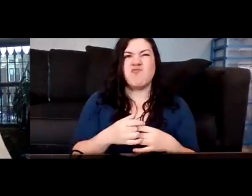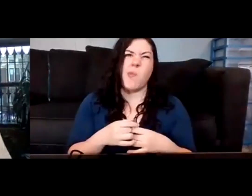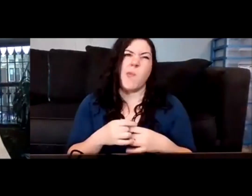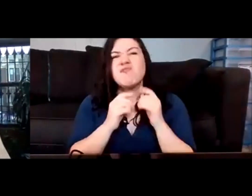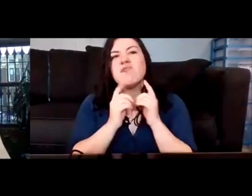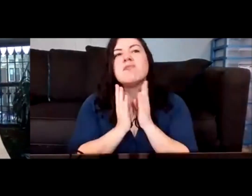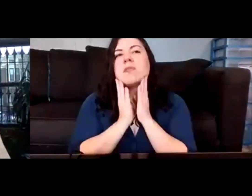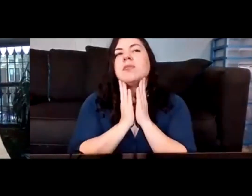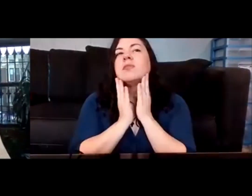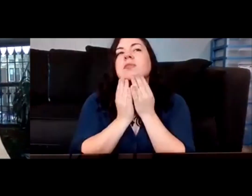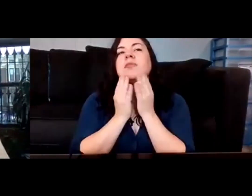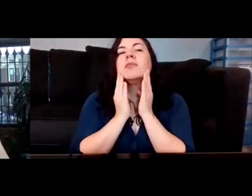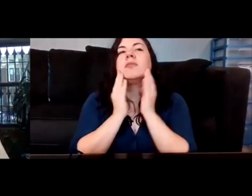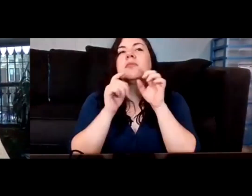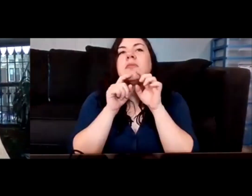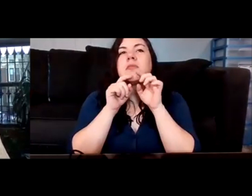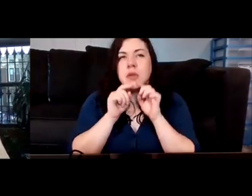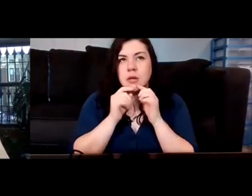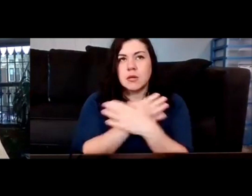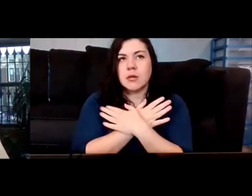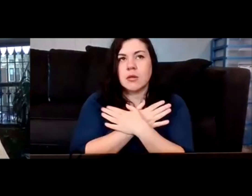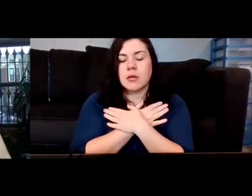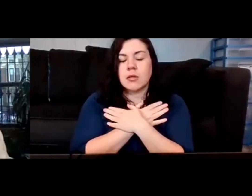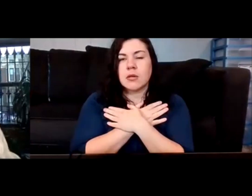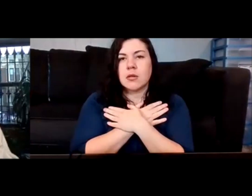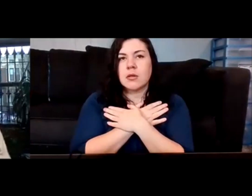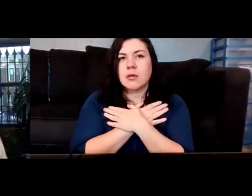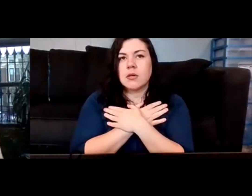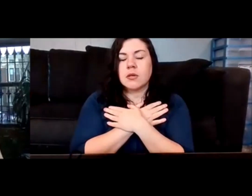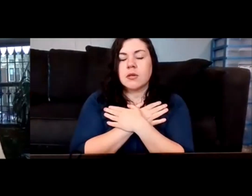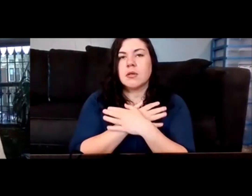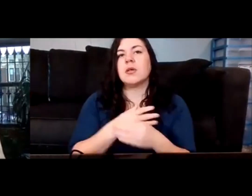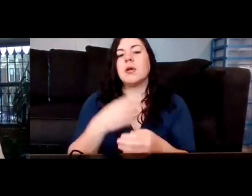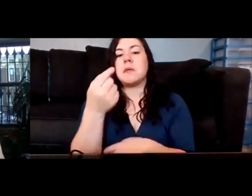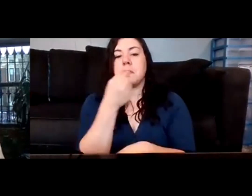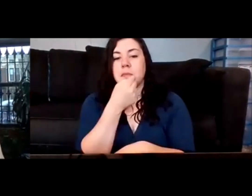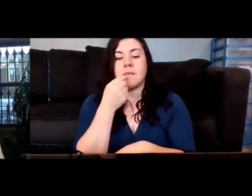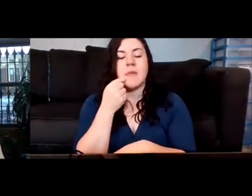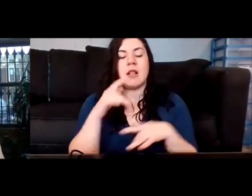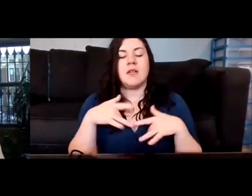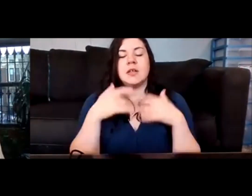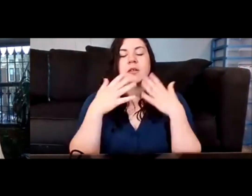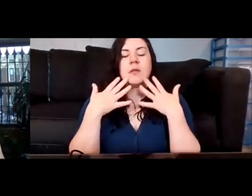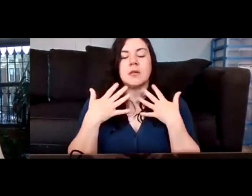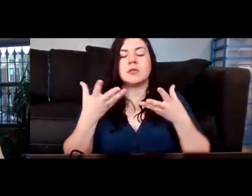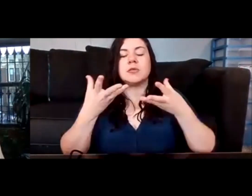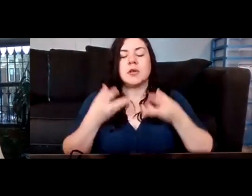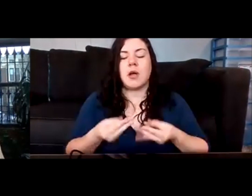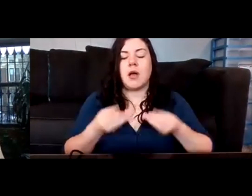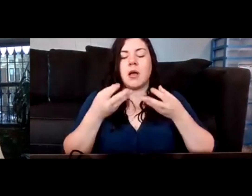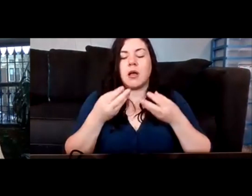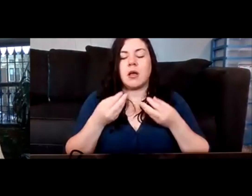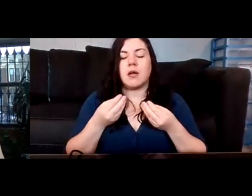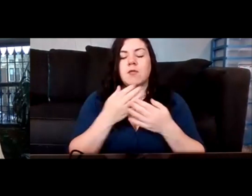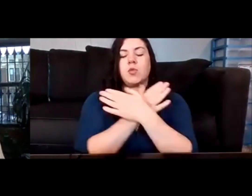Let the tongue fall away from the roof of your mouth and feel a softness come into your entire face.